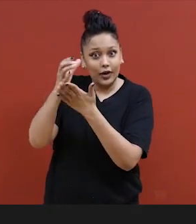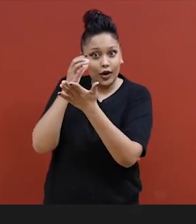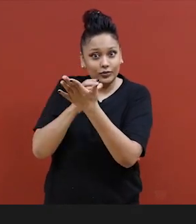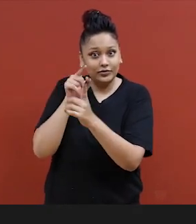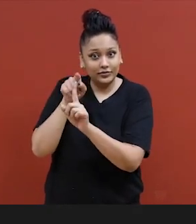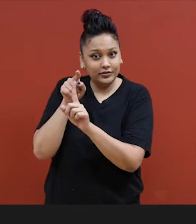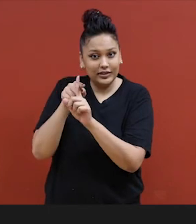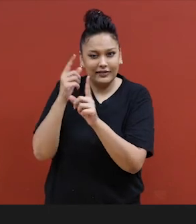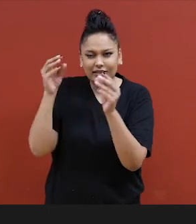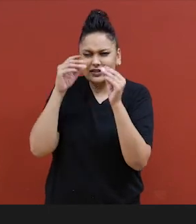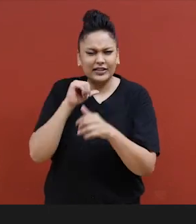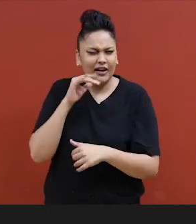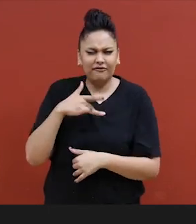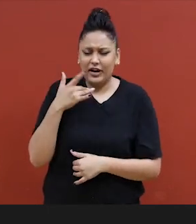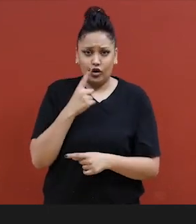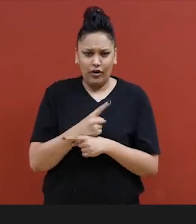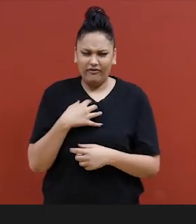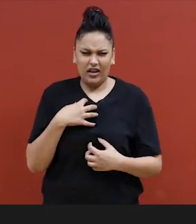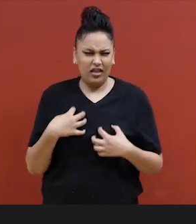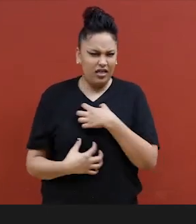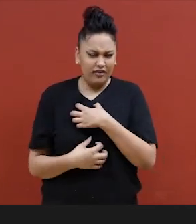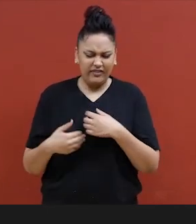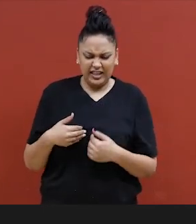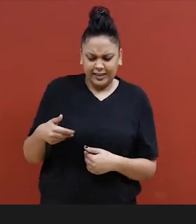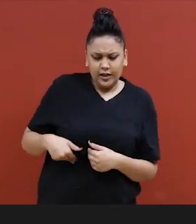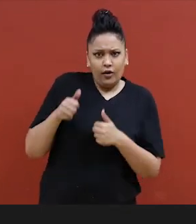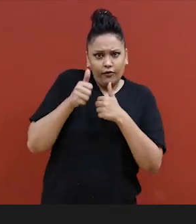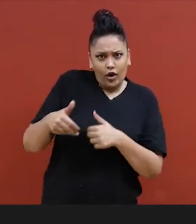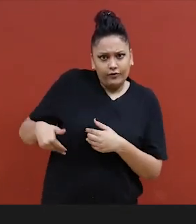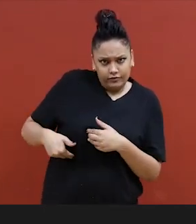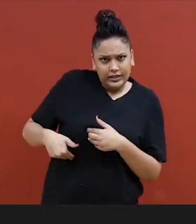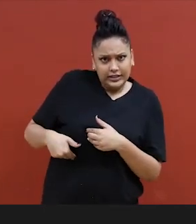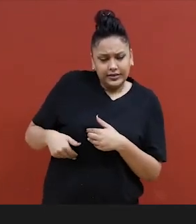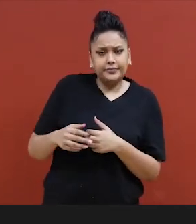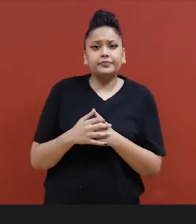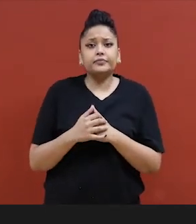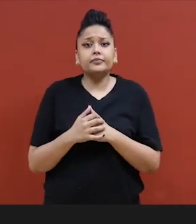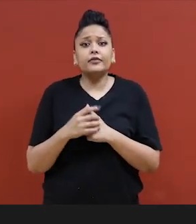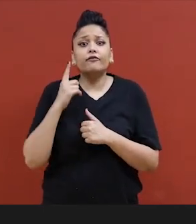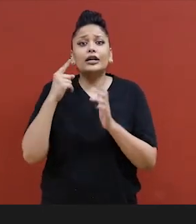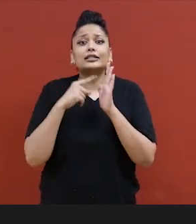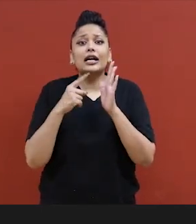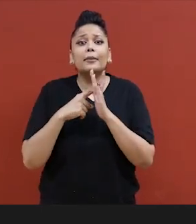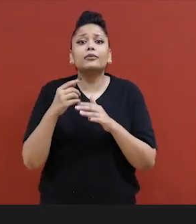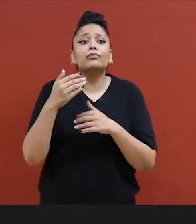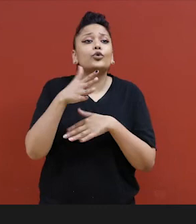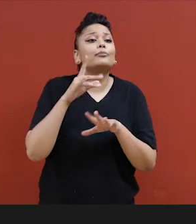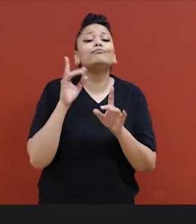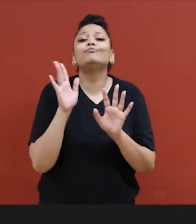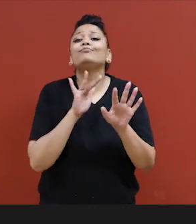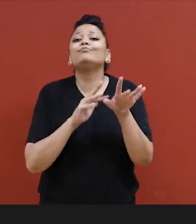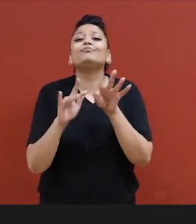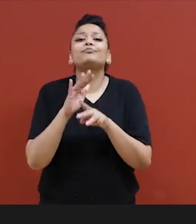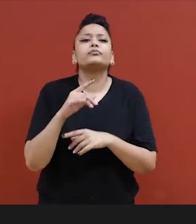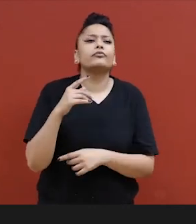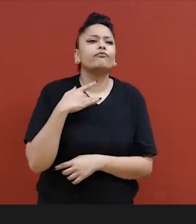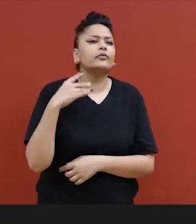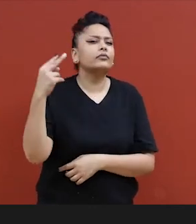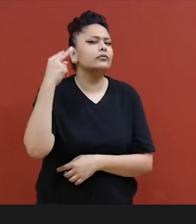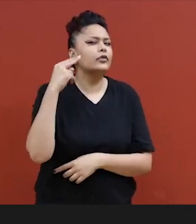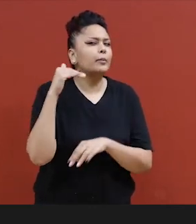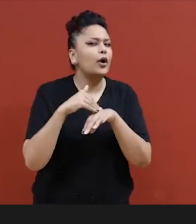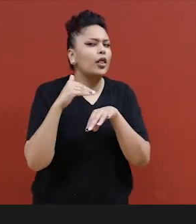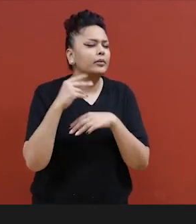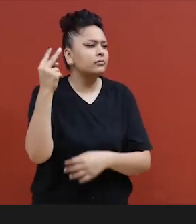your body, like listen to your body. If you're in a room and somebody's looking at you too